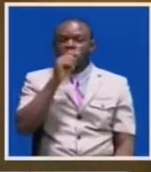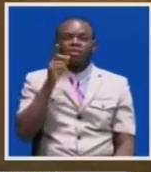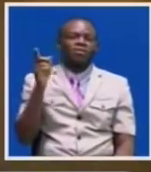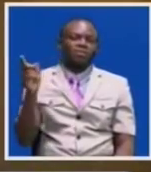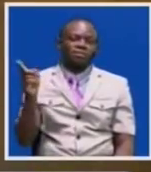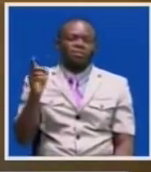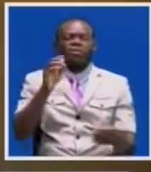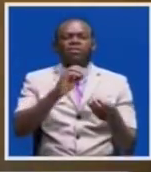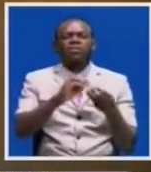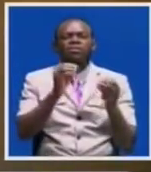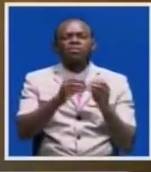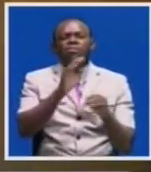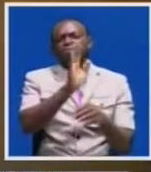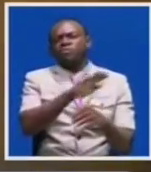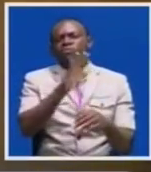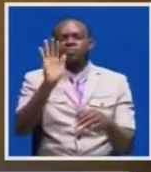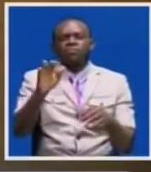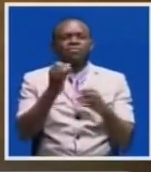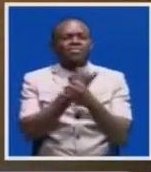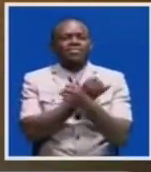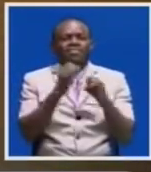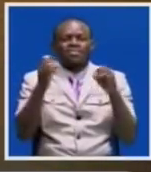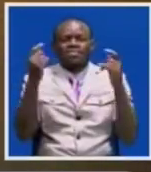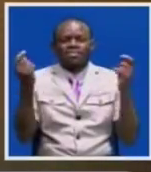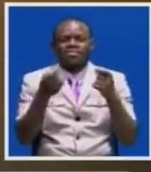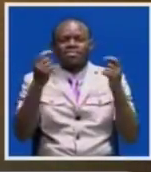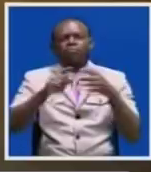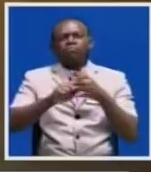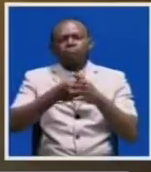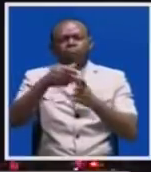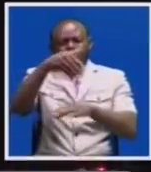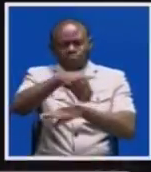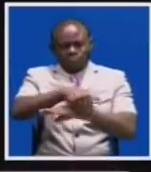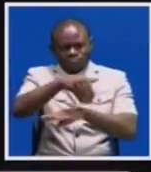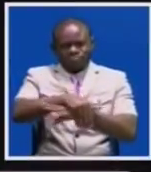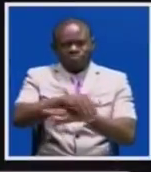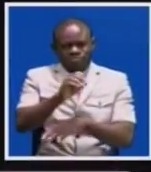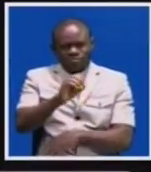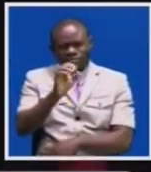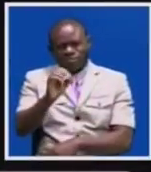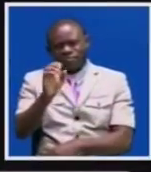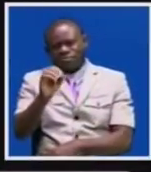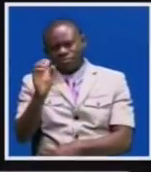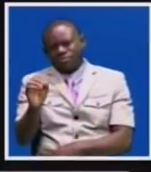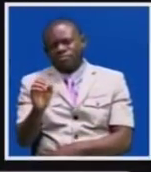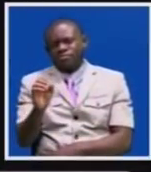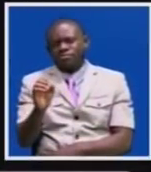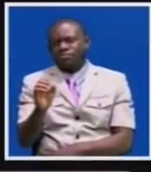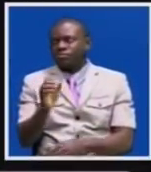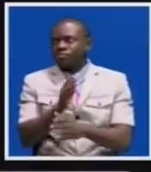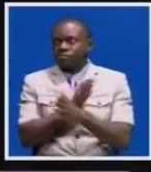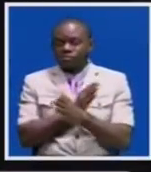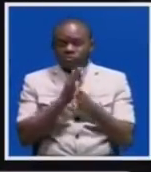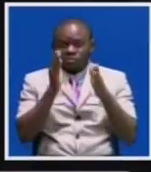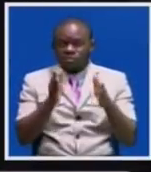celebrations kicked off on the eve of the anniversary at the Civic Center. The hoisting of the Zambia national flag started